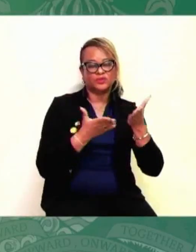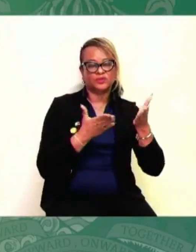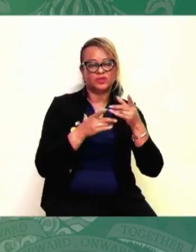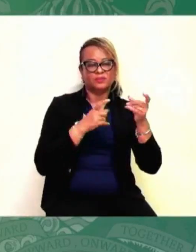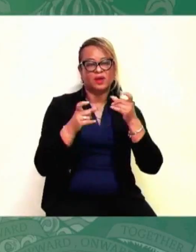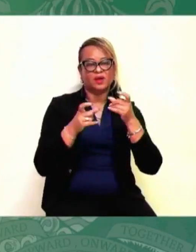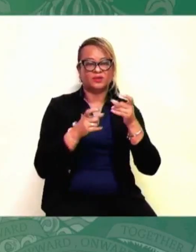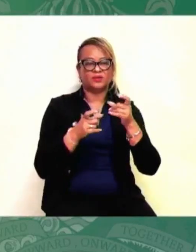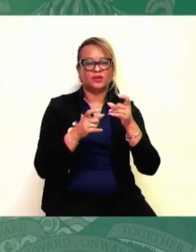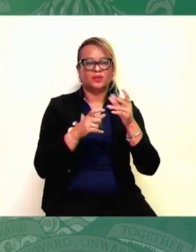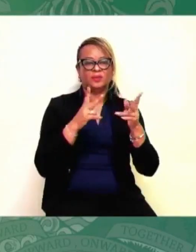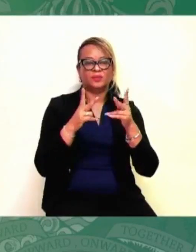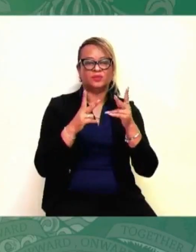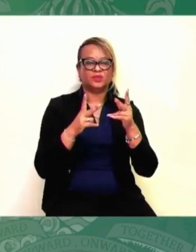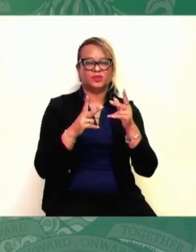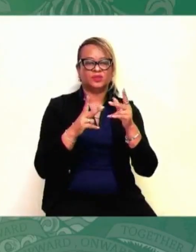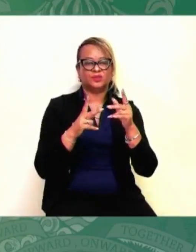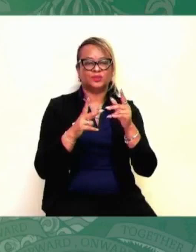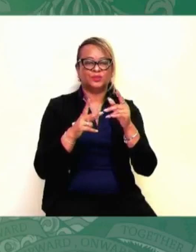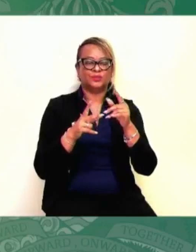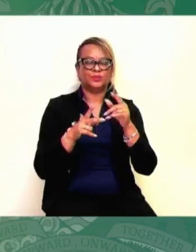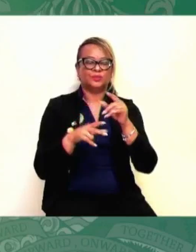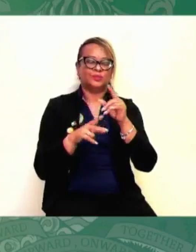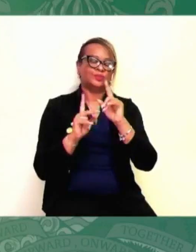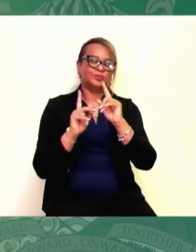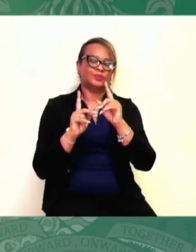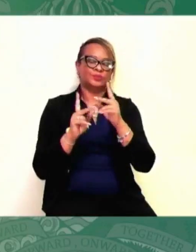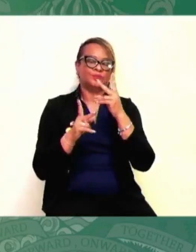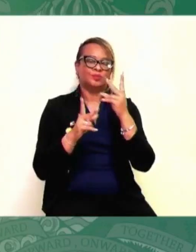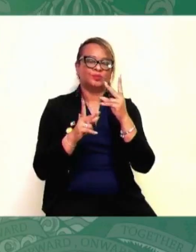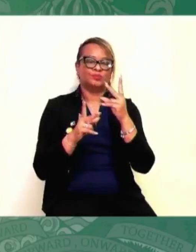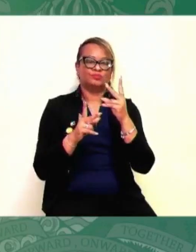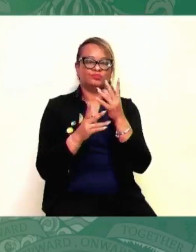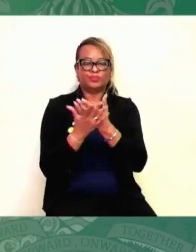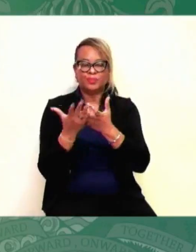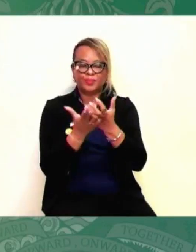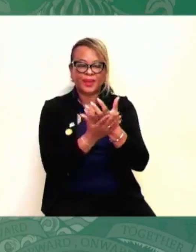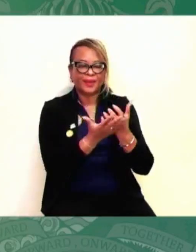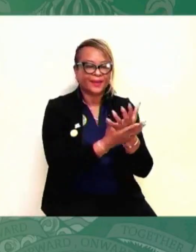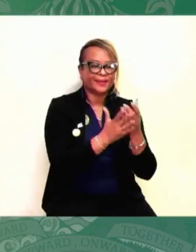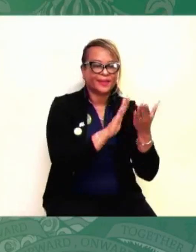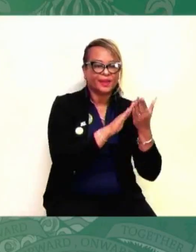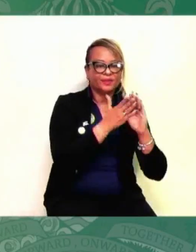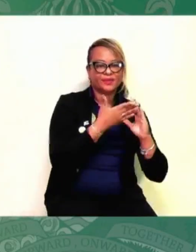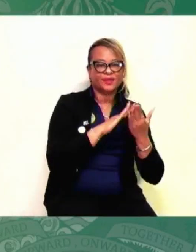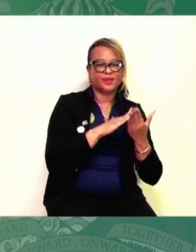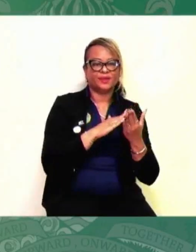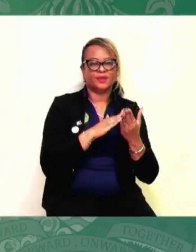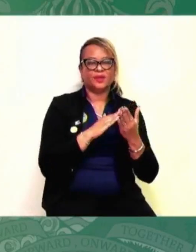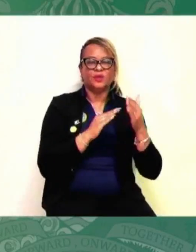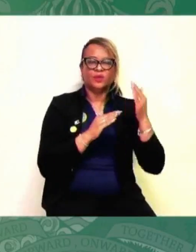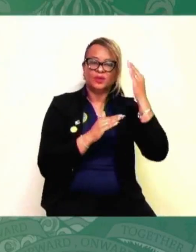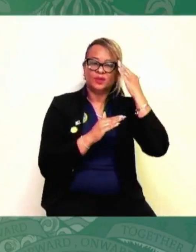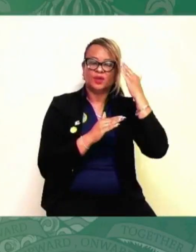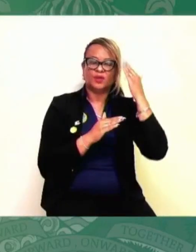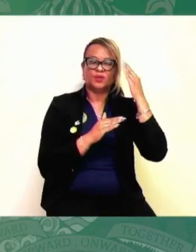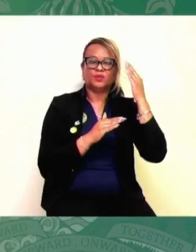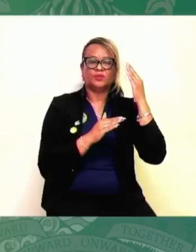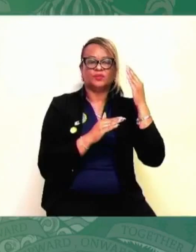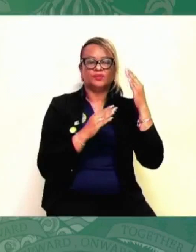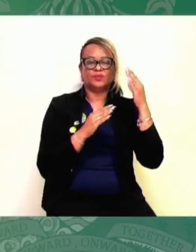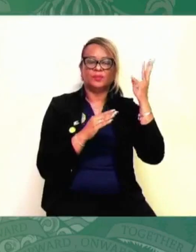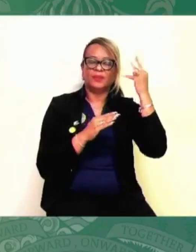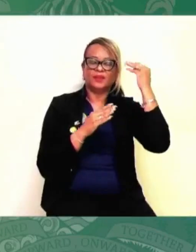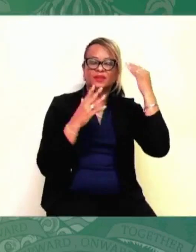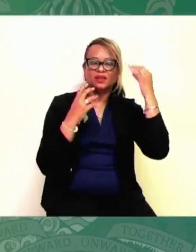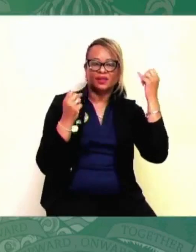vagrancy, we are sensitive to the plight of the mentally ill and those who suffer